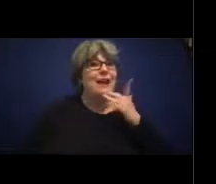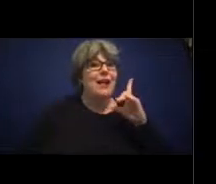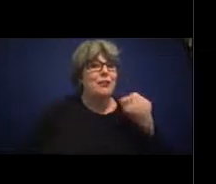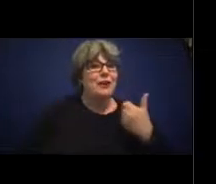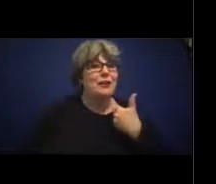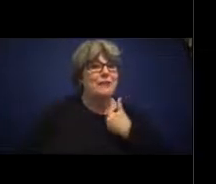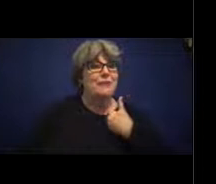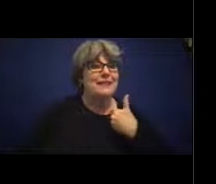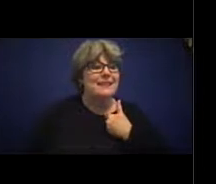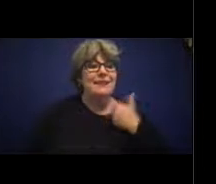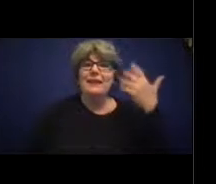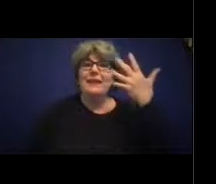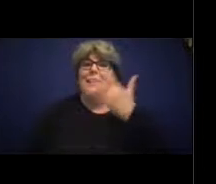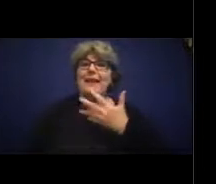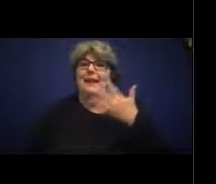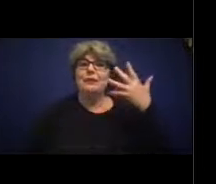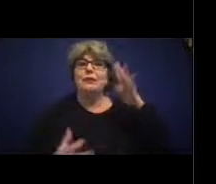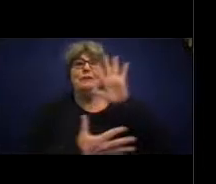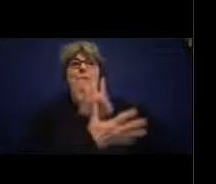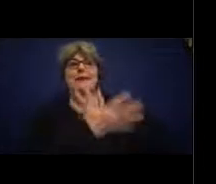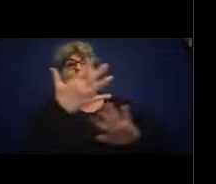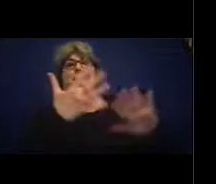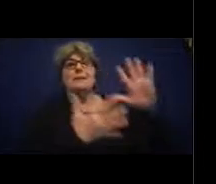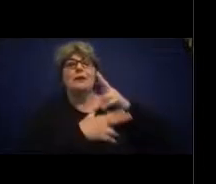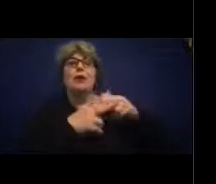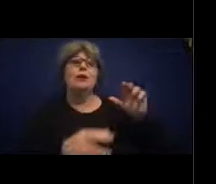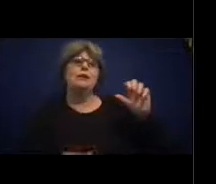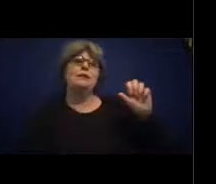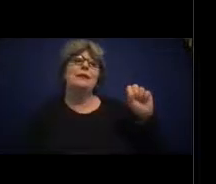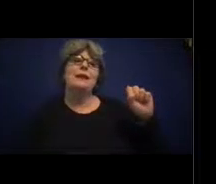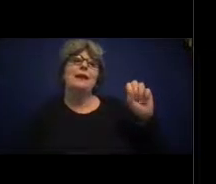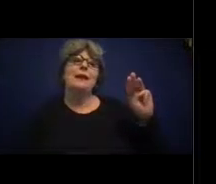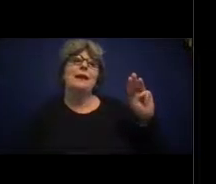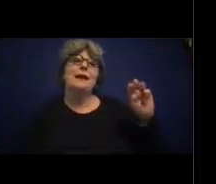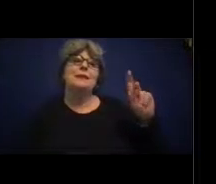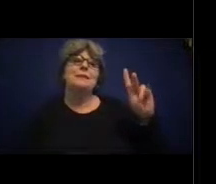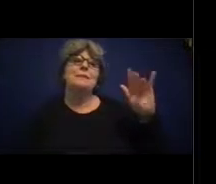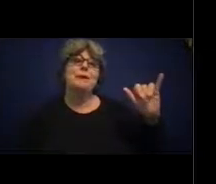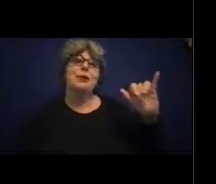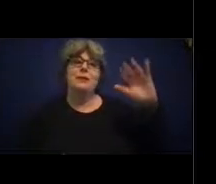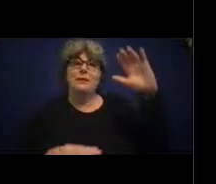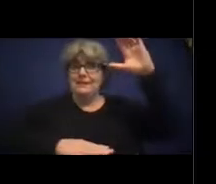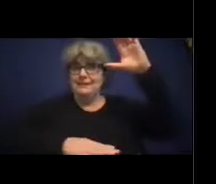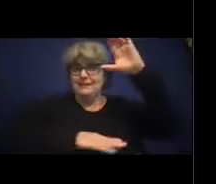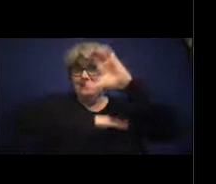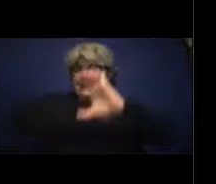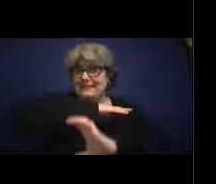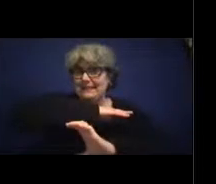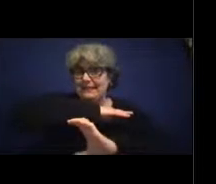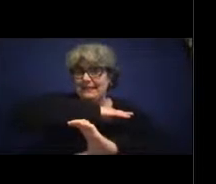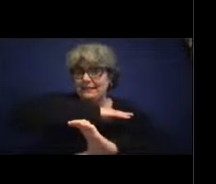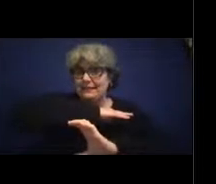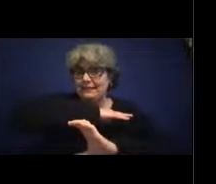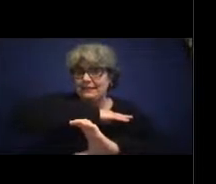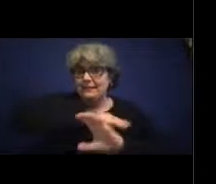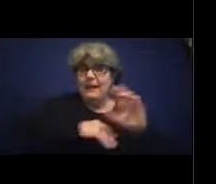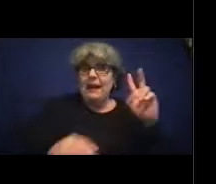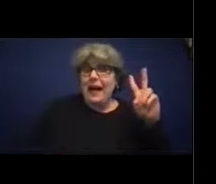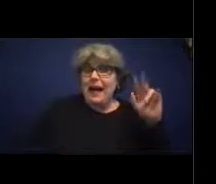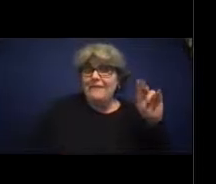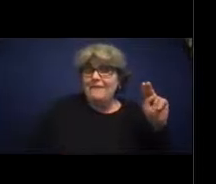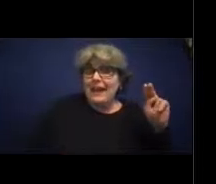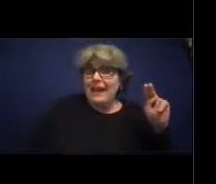looks like a smoky sunset scene. I can't answer if that is a van or a